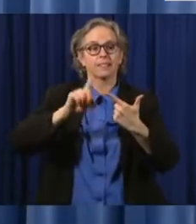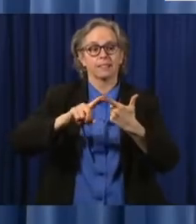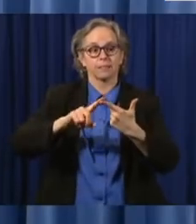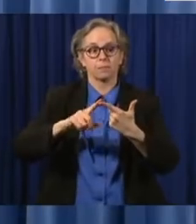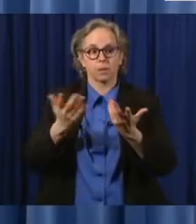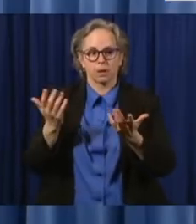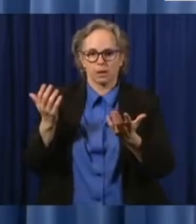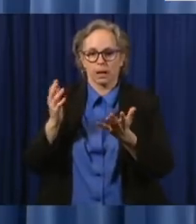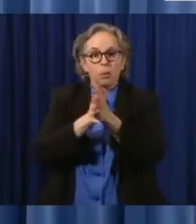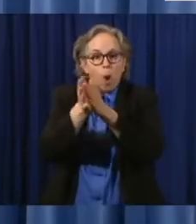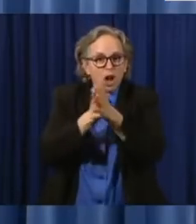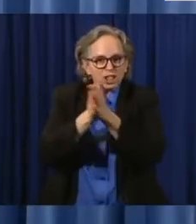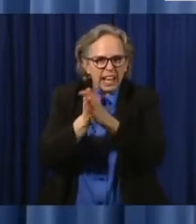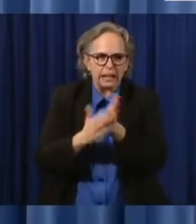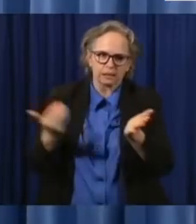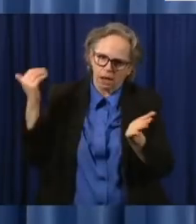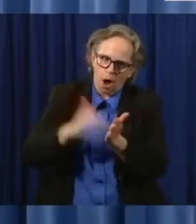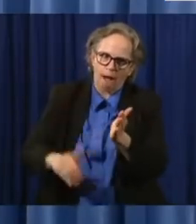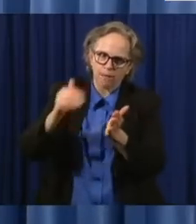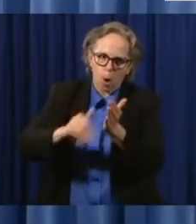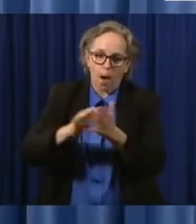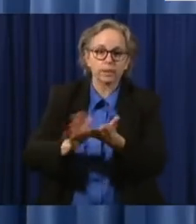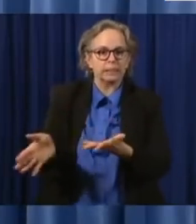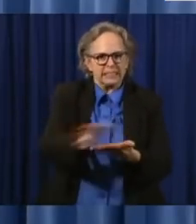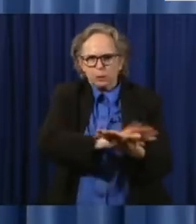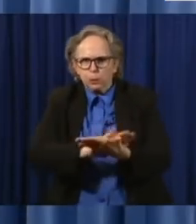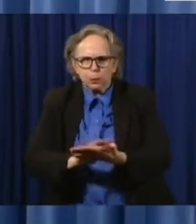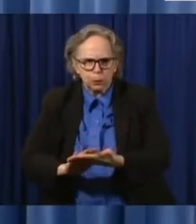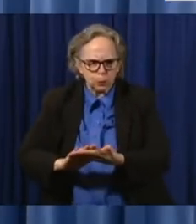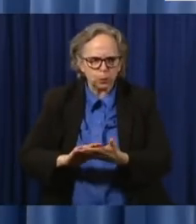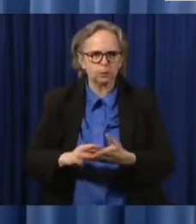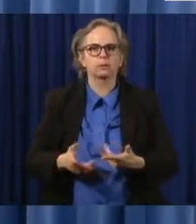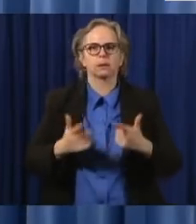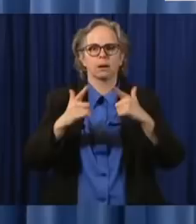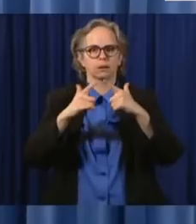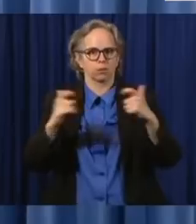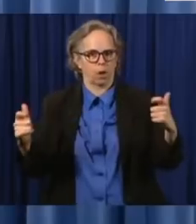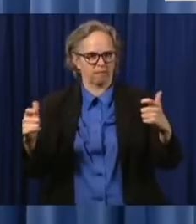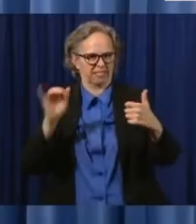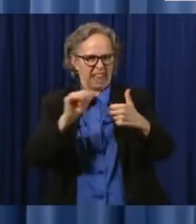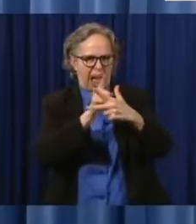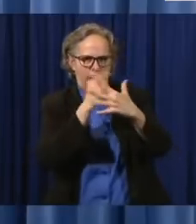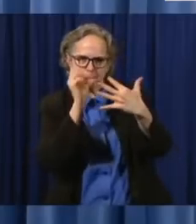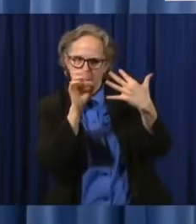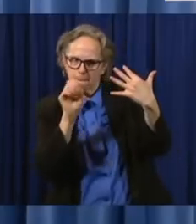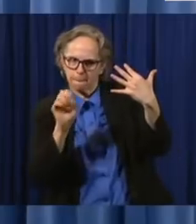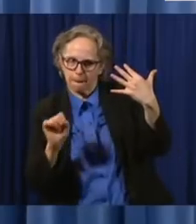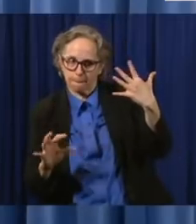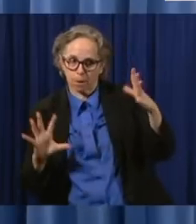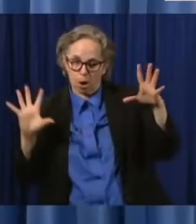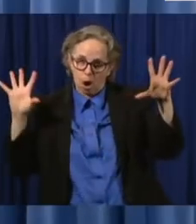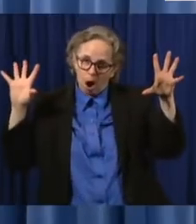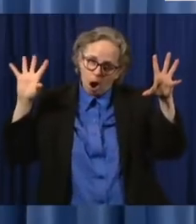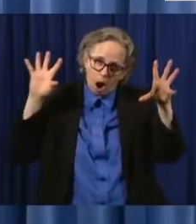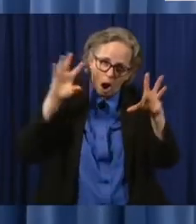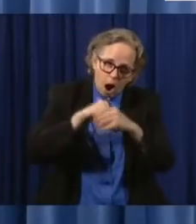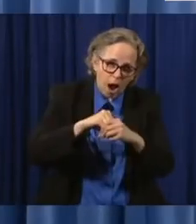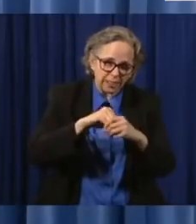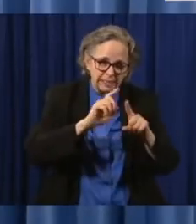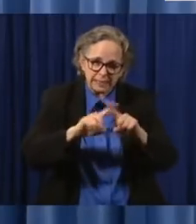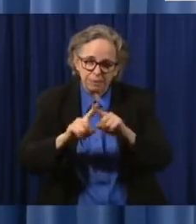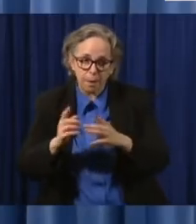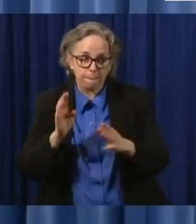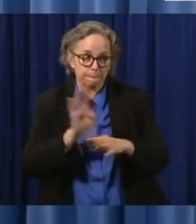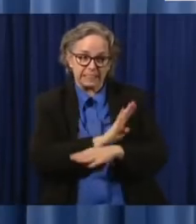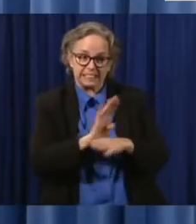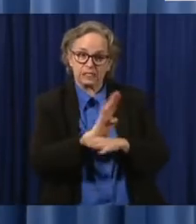efforts, etc. It incorporates all the business orders about social distancing